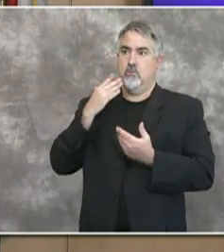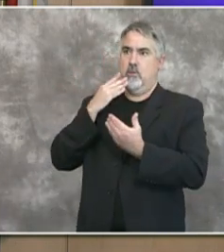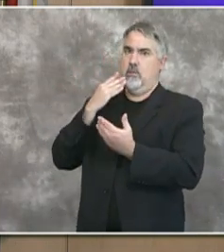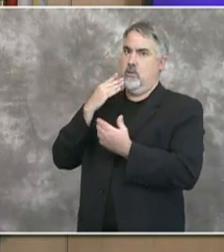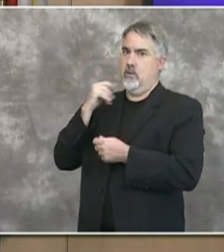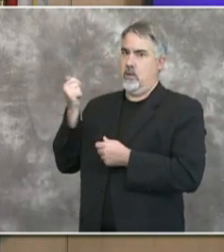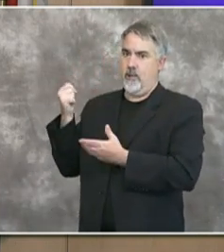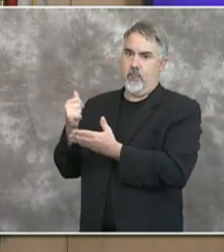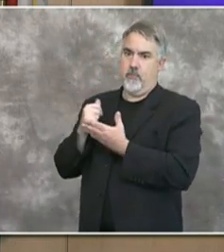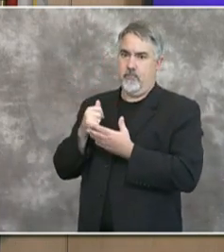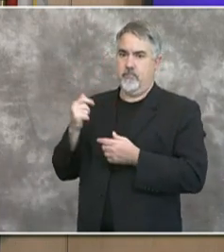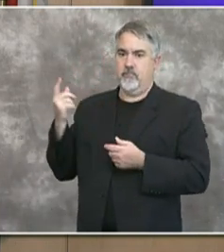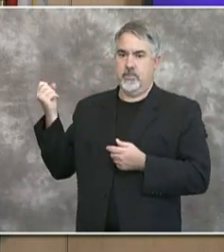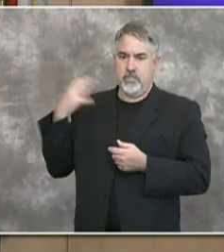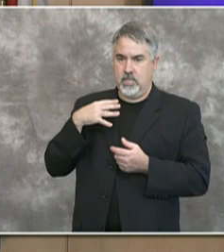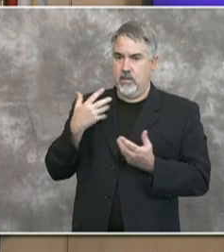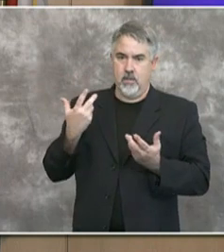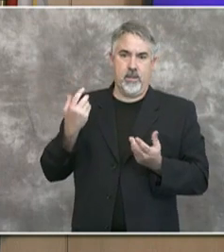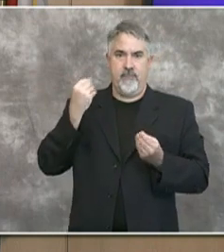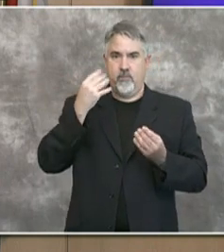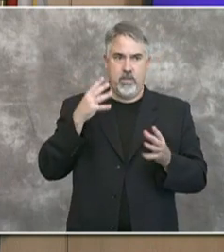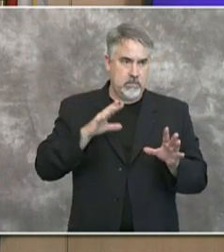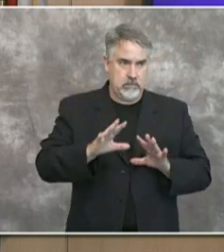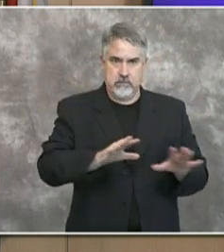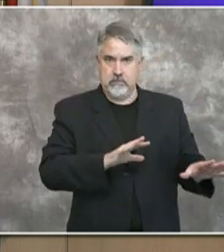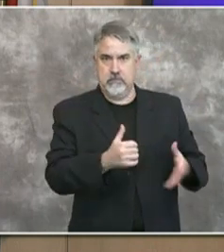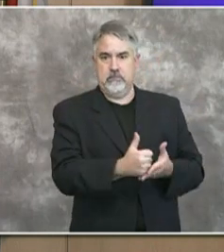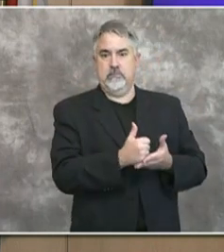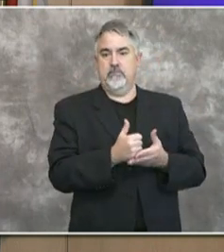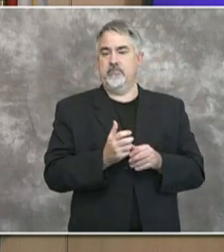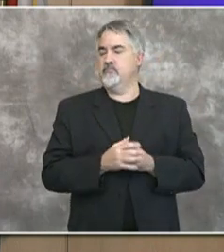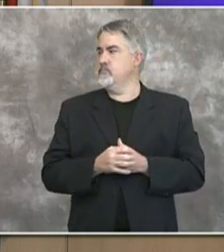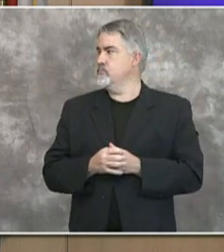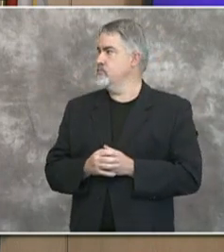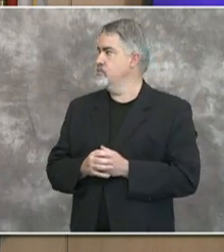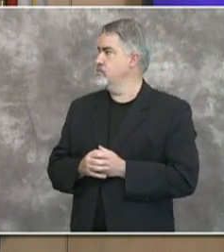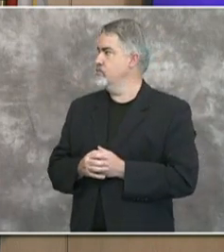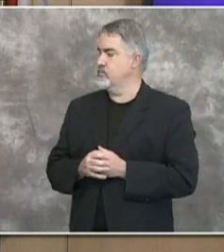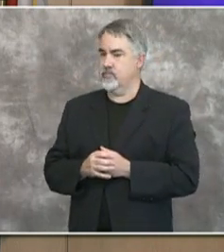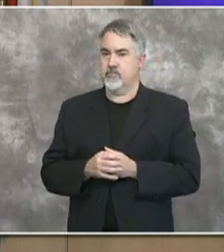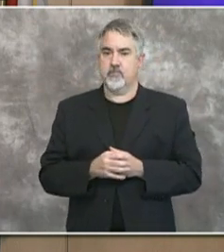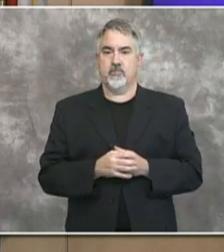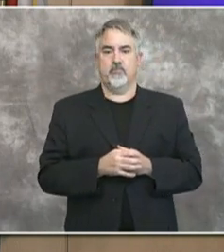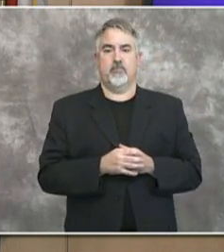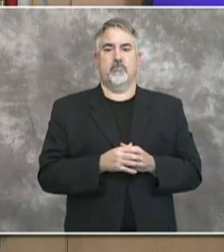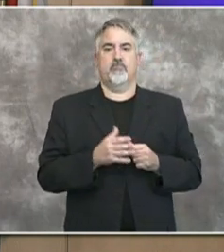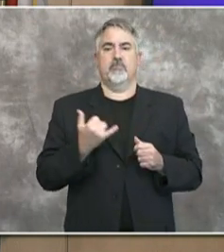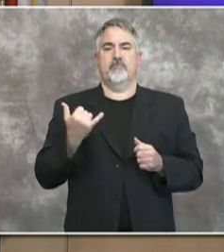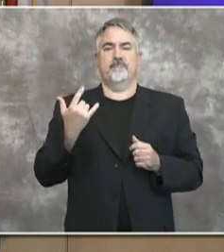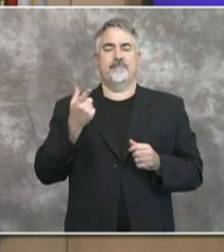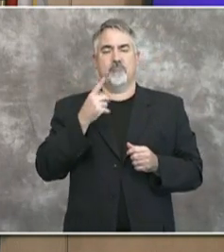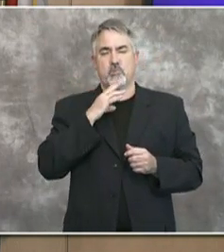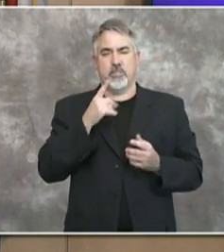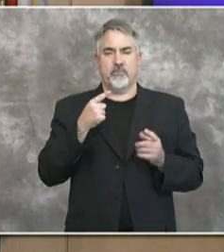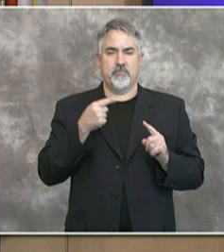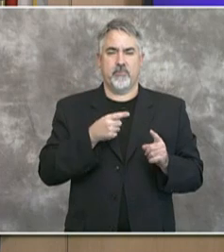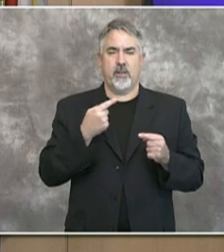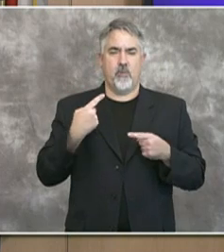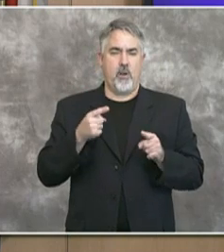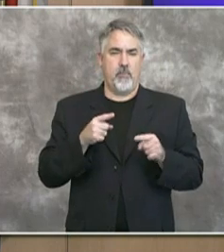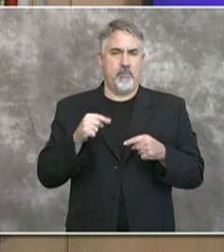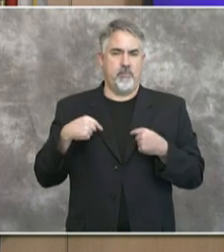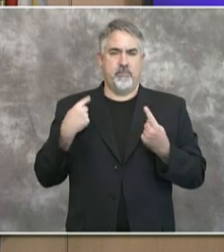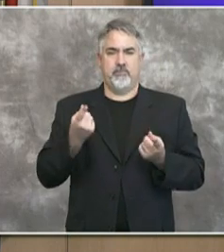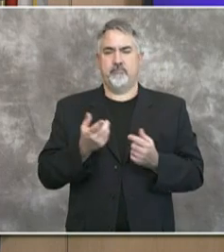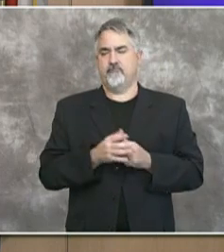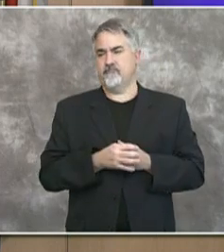sending us that asset and prioritizing San Diego for that. They've also talked about things that might happen around some opportunities